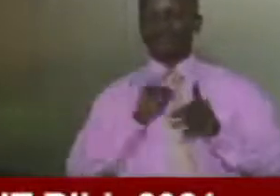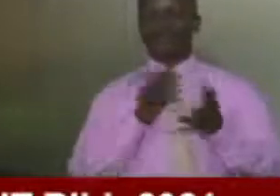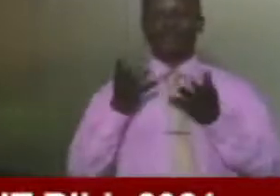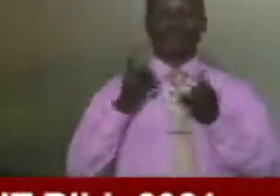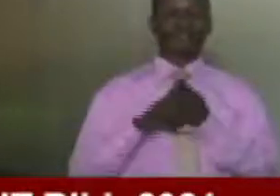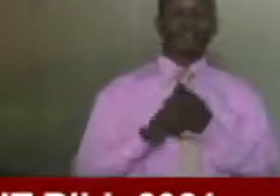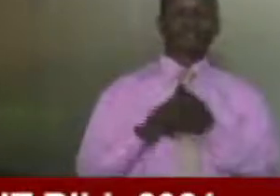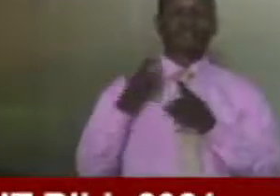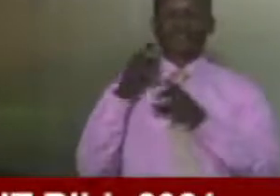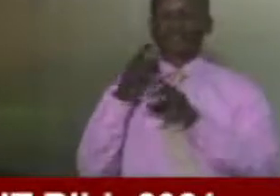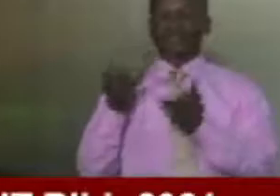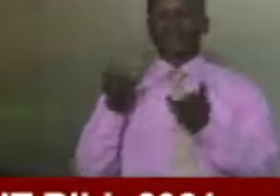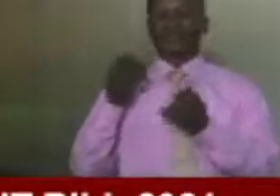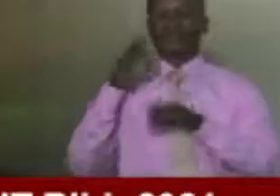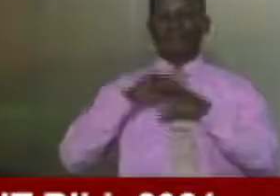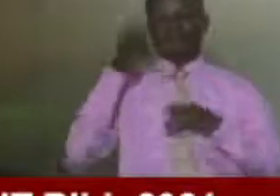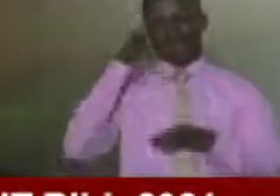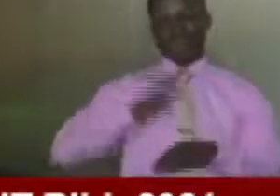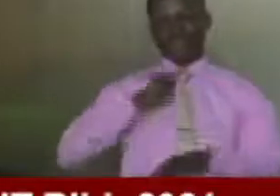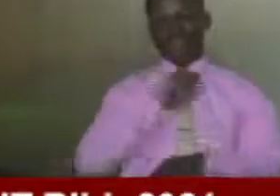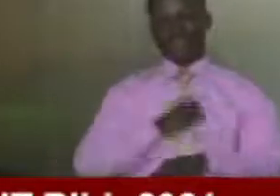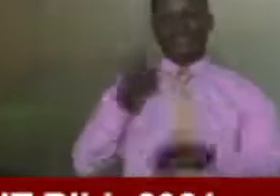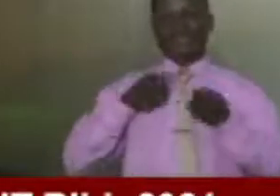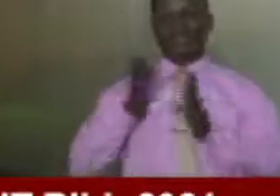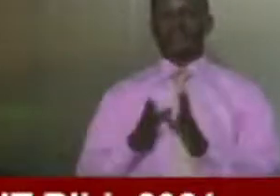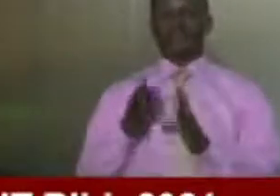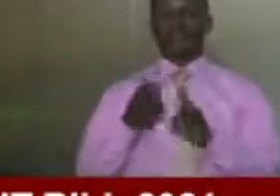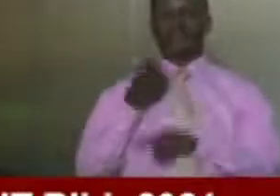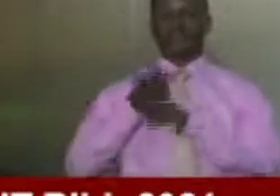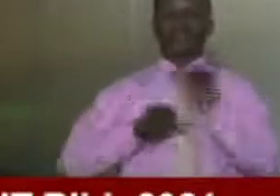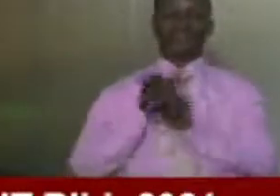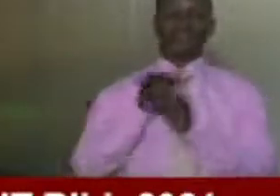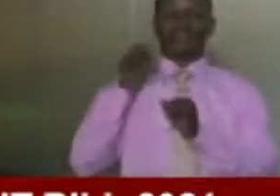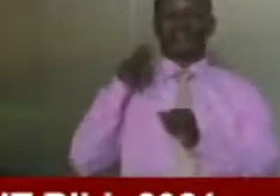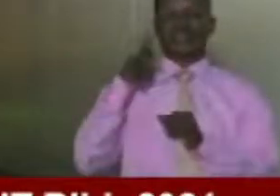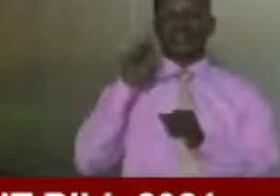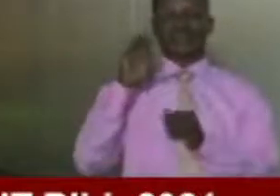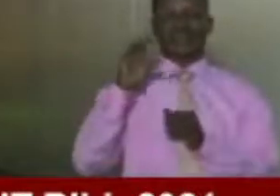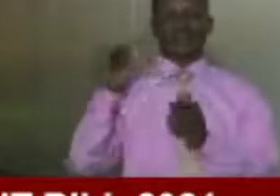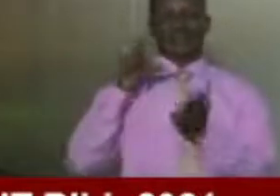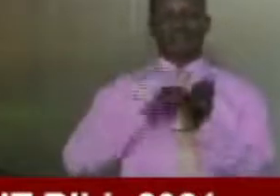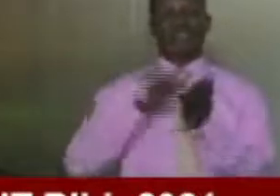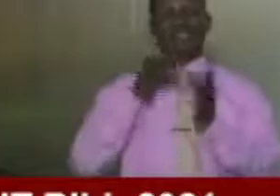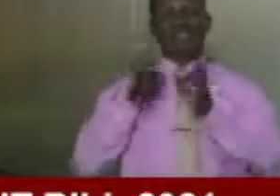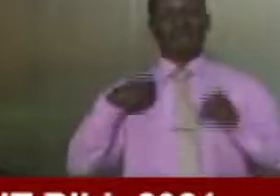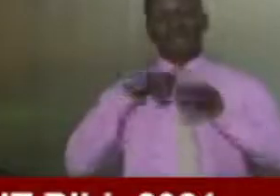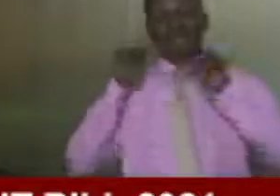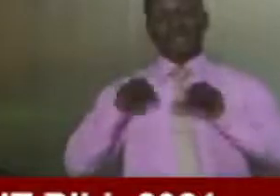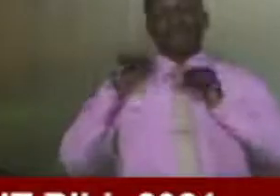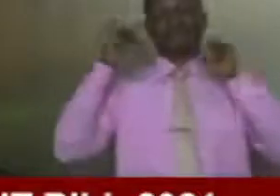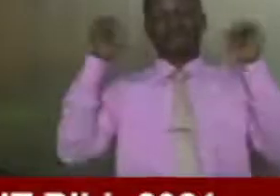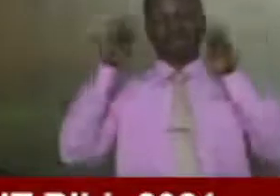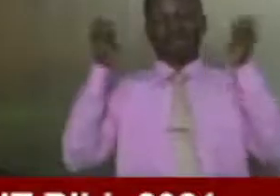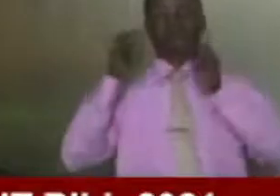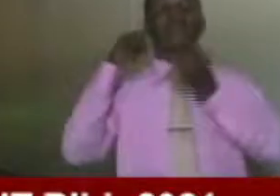Arogundade, the Executive Director of International Press Center, just in about a minute or so, if you can bring in your contribution